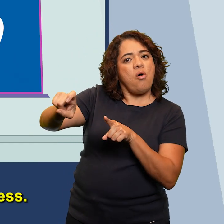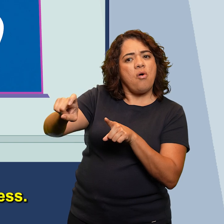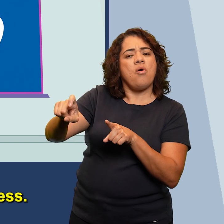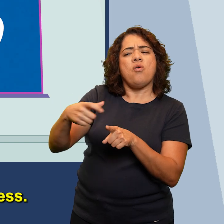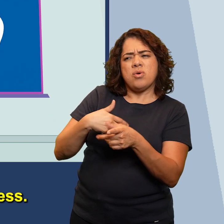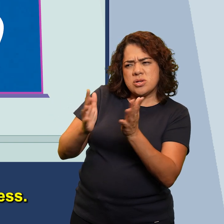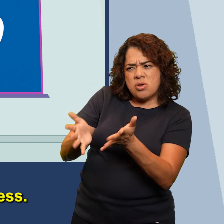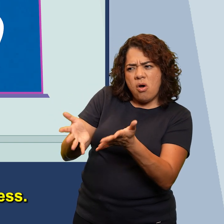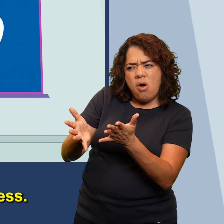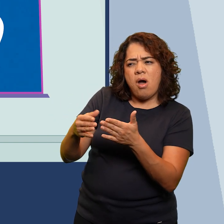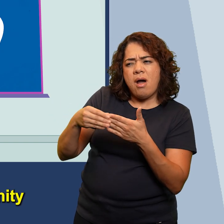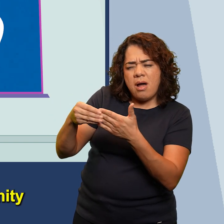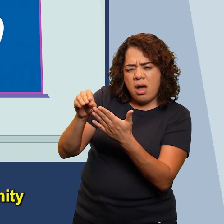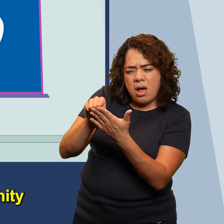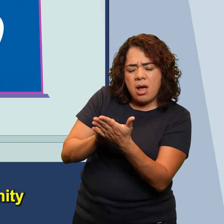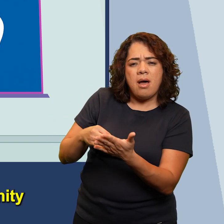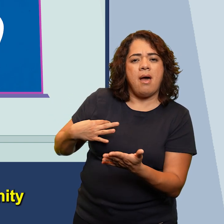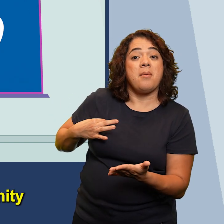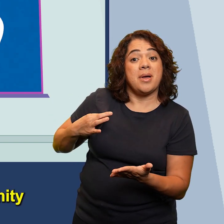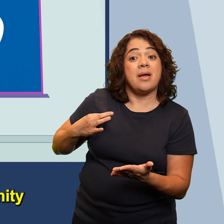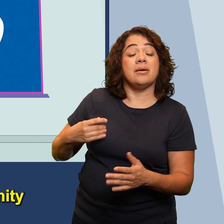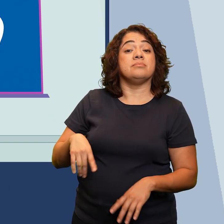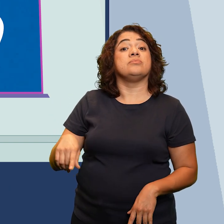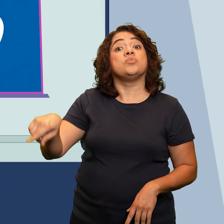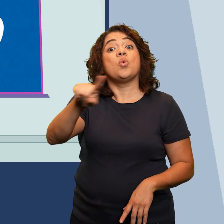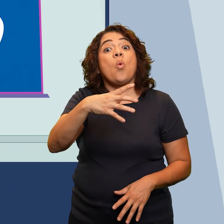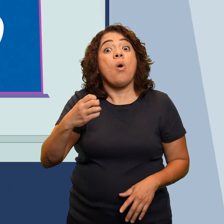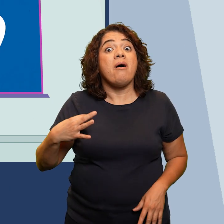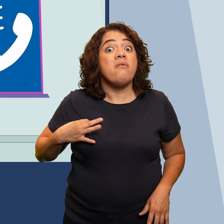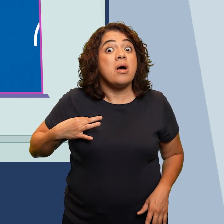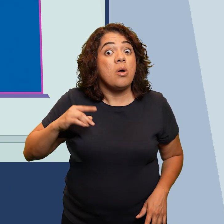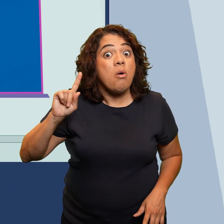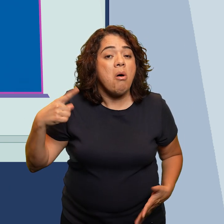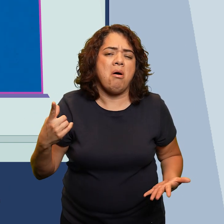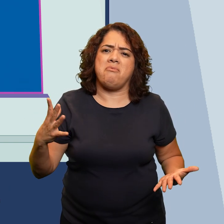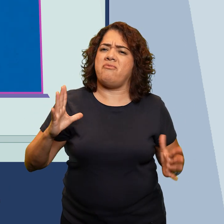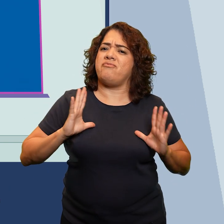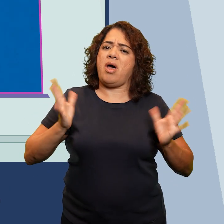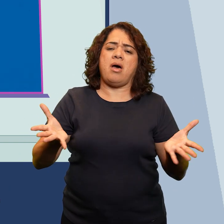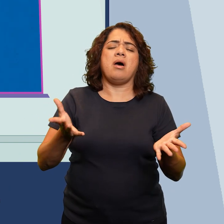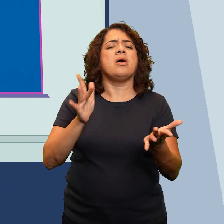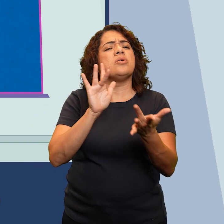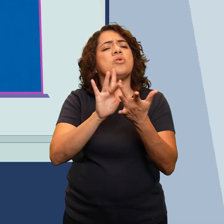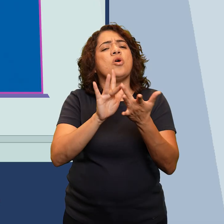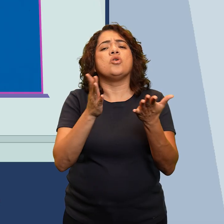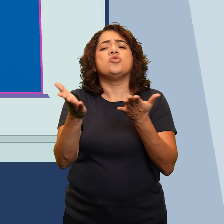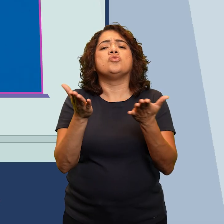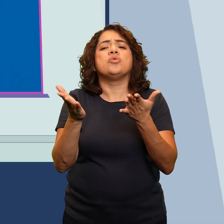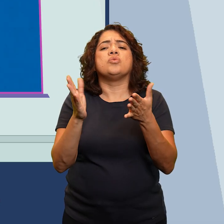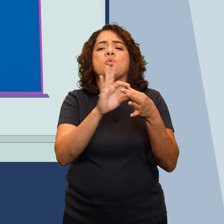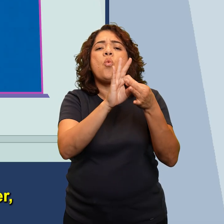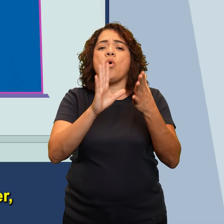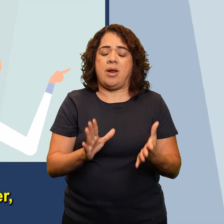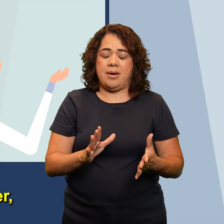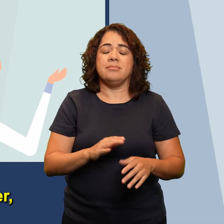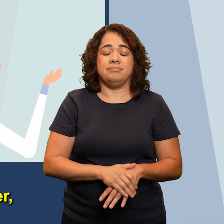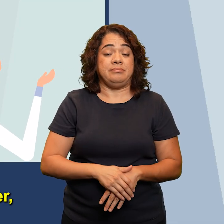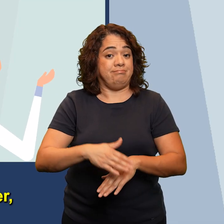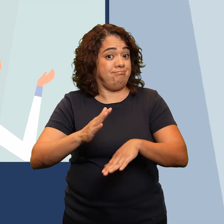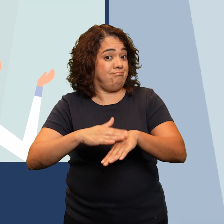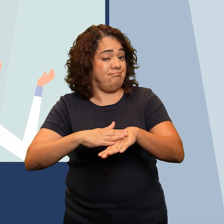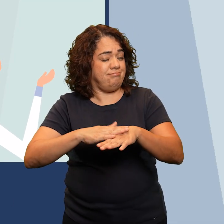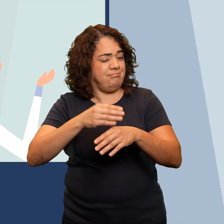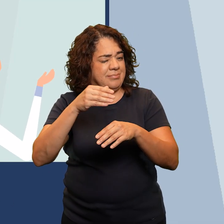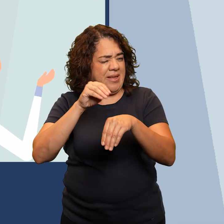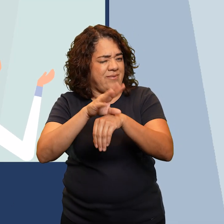can guide you through the application process. For members of our community who want to volunteer, you can always ask your service coordinator. Before you do that,